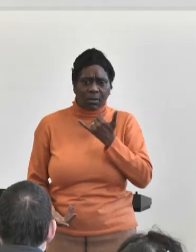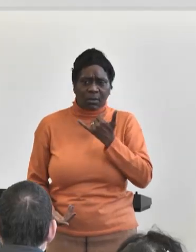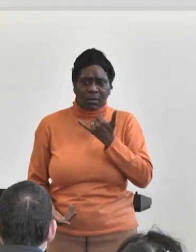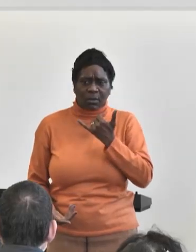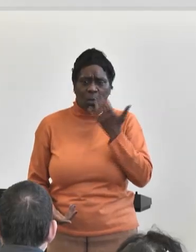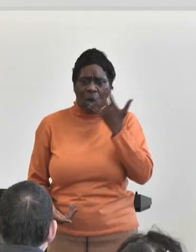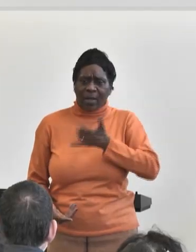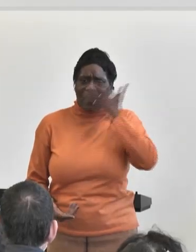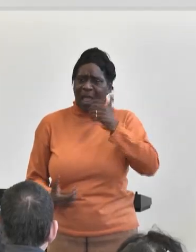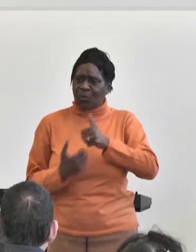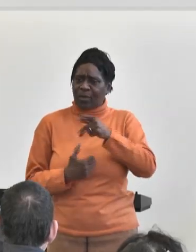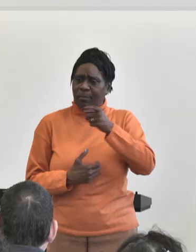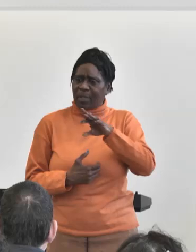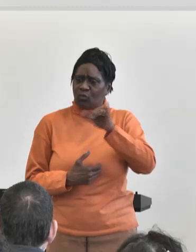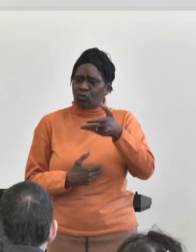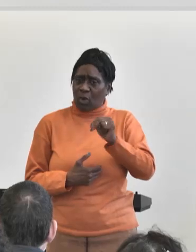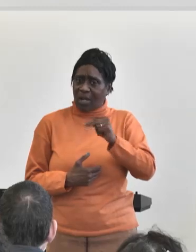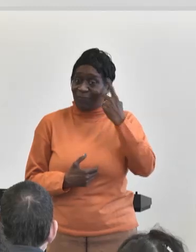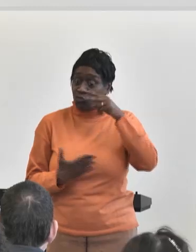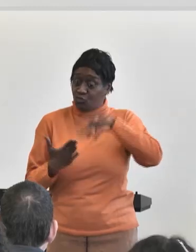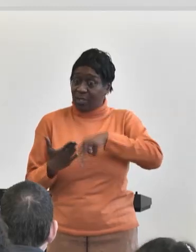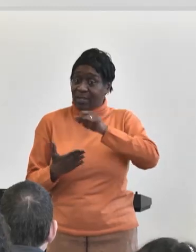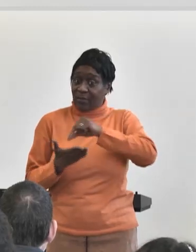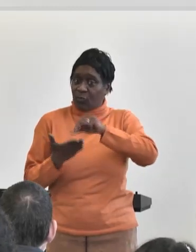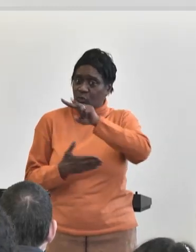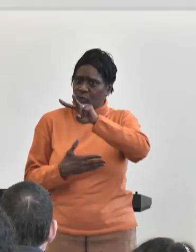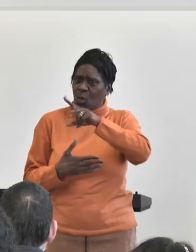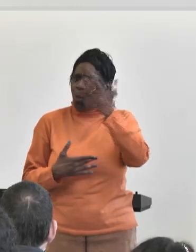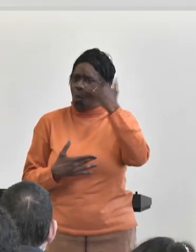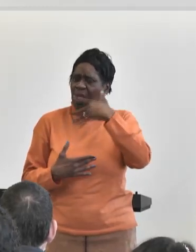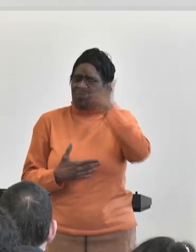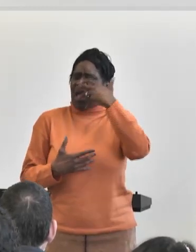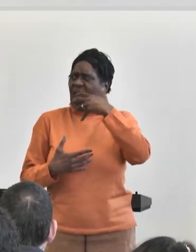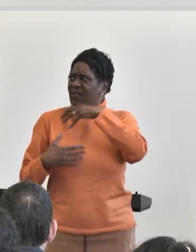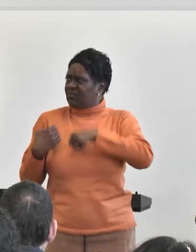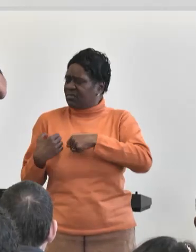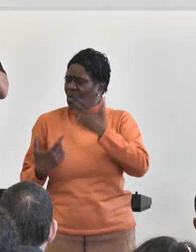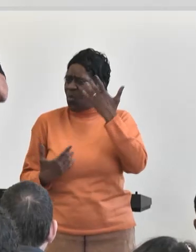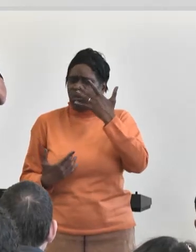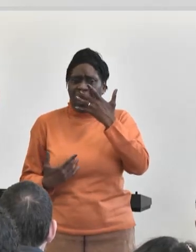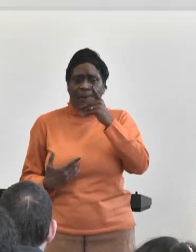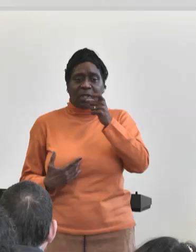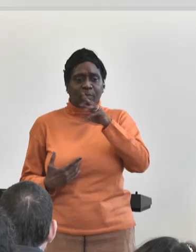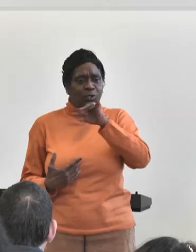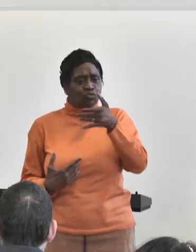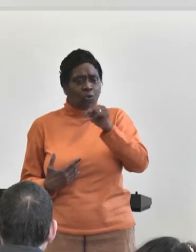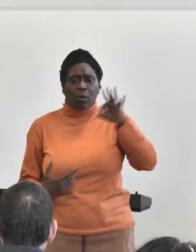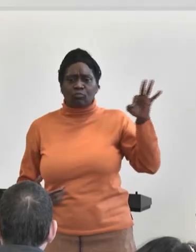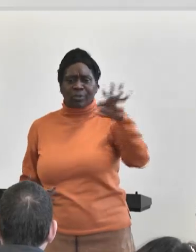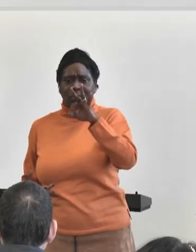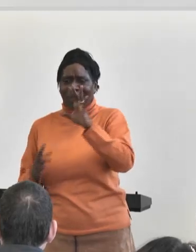In verse 2, that's what we read. I mean, they're grieved. Because Peter and John are preaching